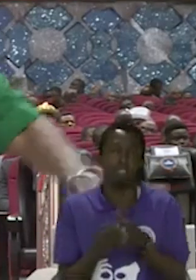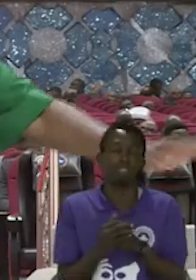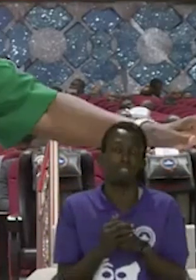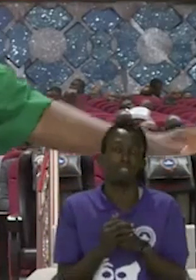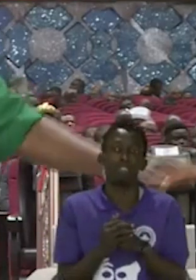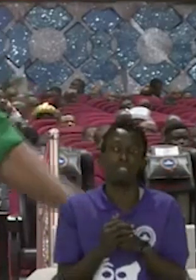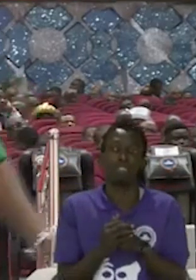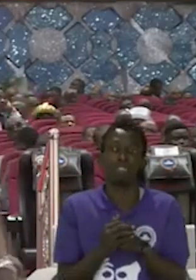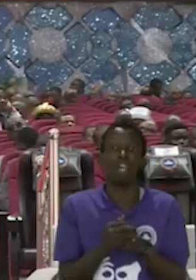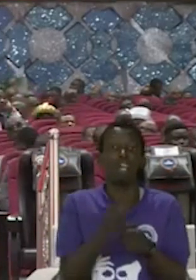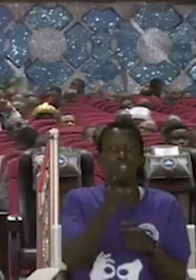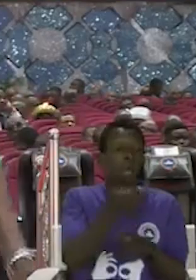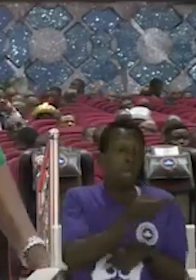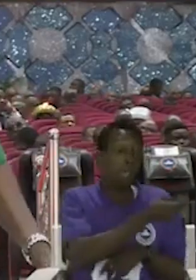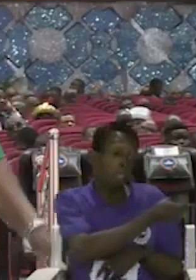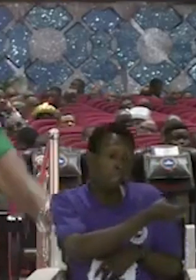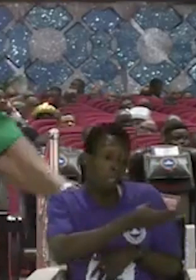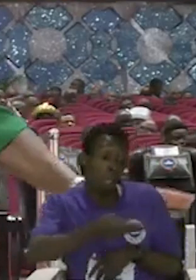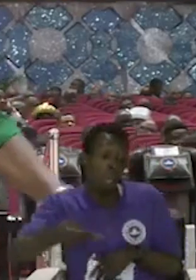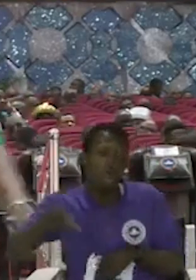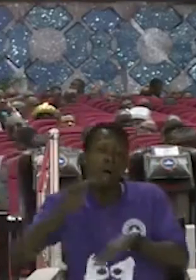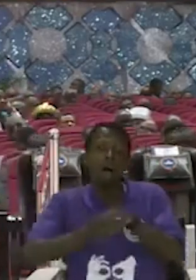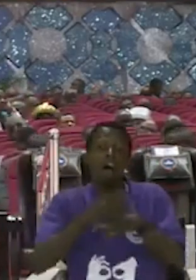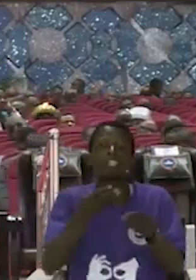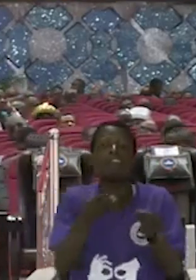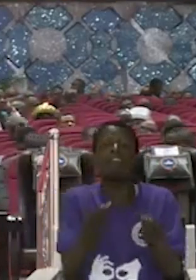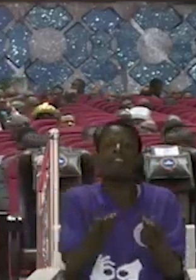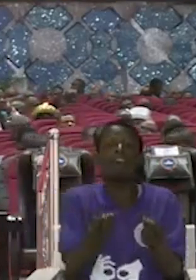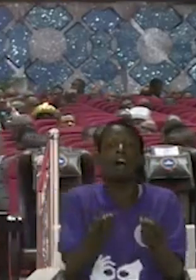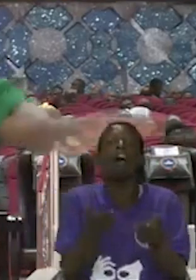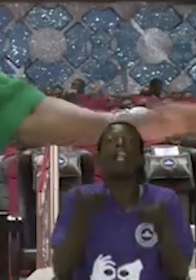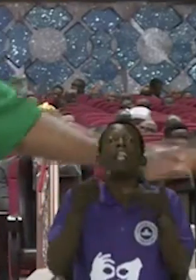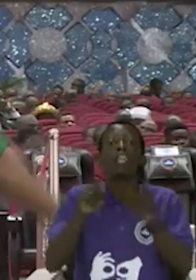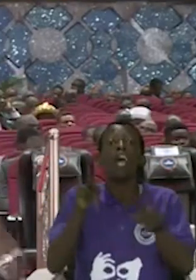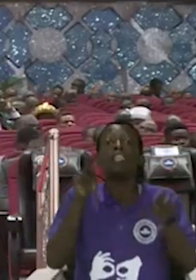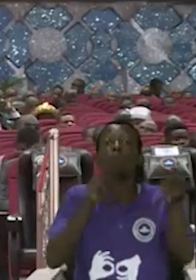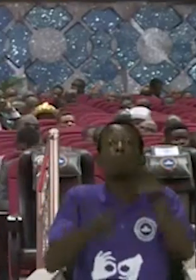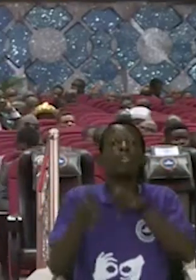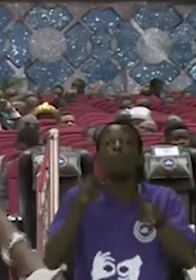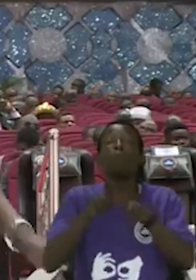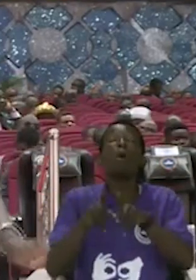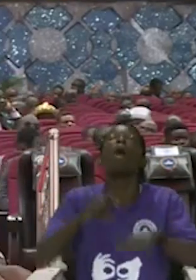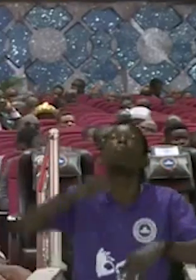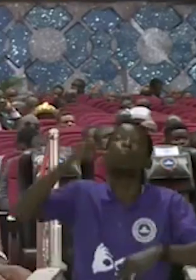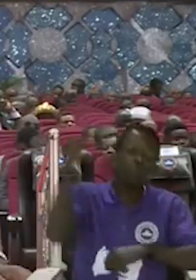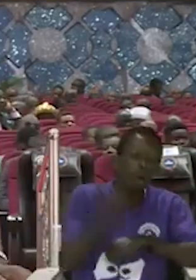Lay on the floor. Let people trample over you.